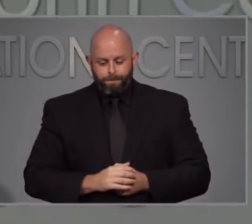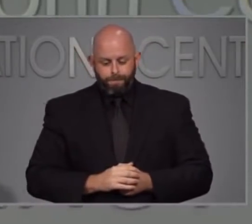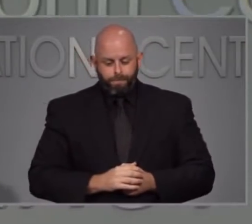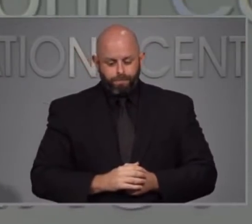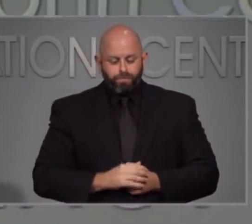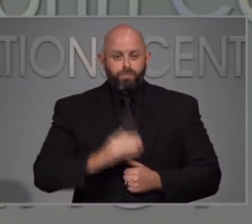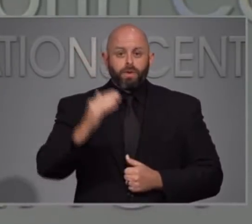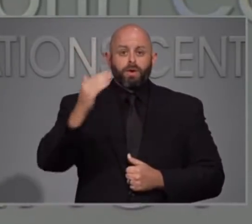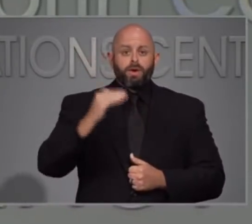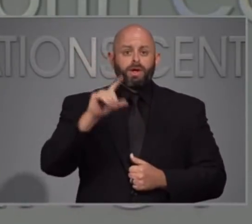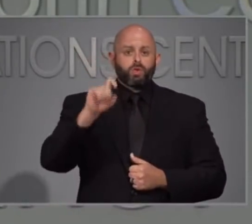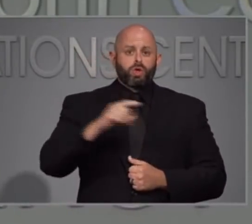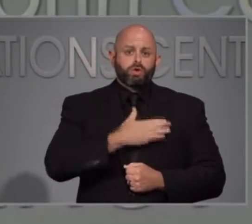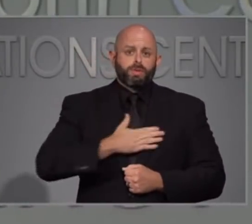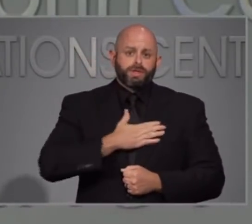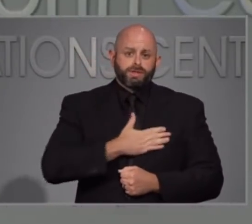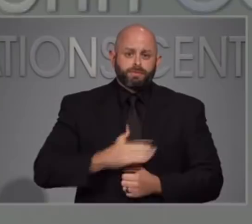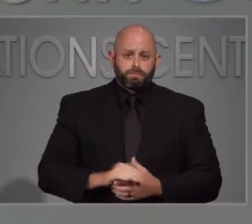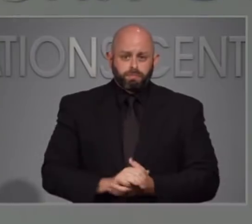Next question, please.